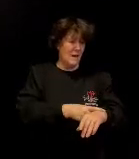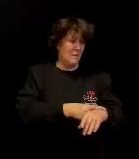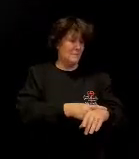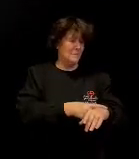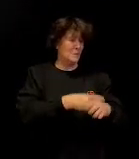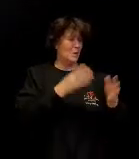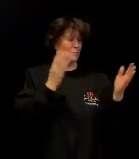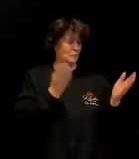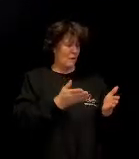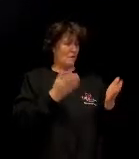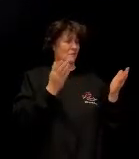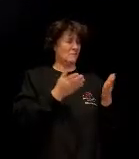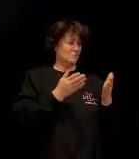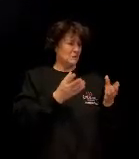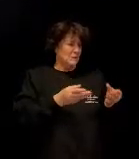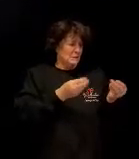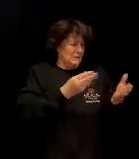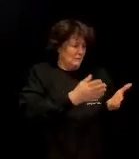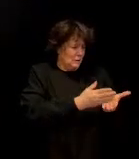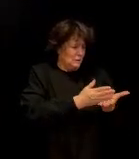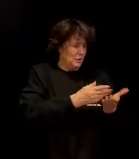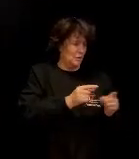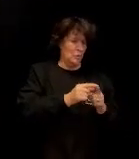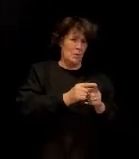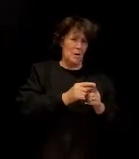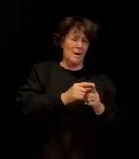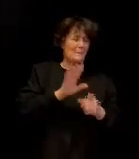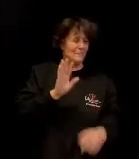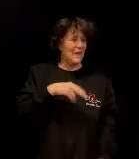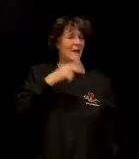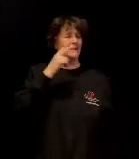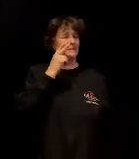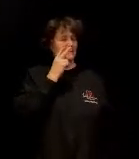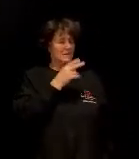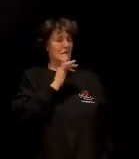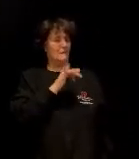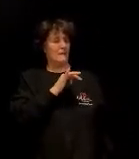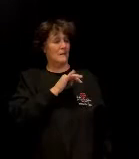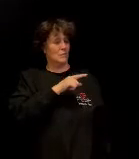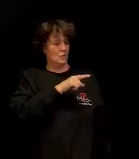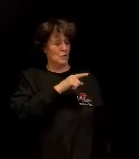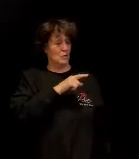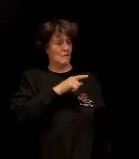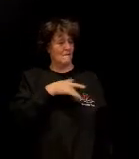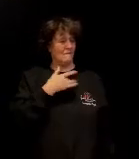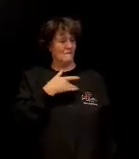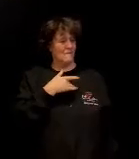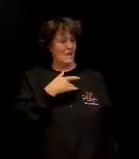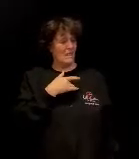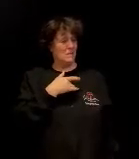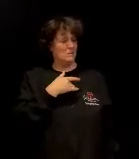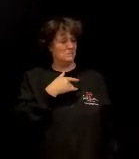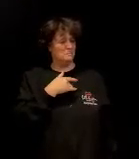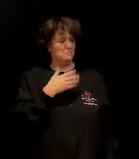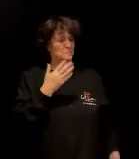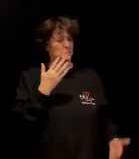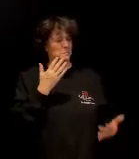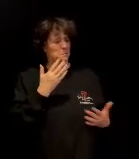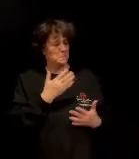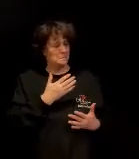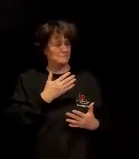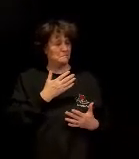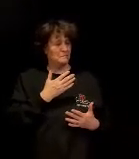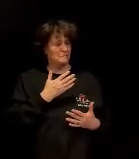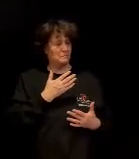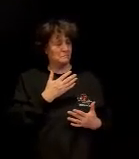give them a word of encouragement. Say, hey, listen, I see that you're a little down. There's something different about you today. I want to encourage you today that